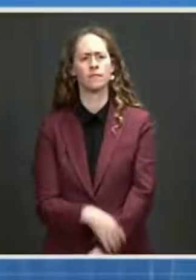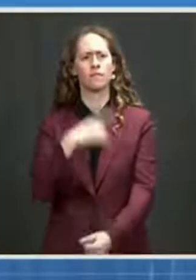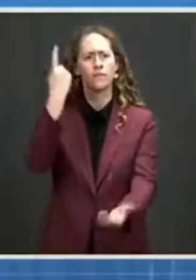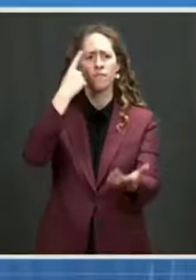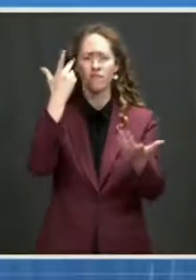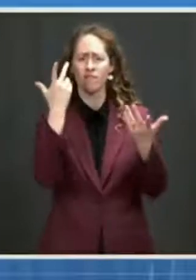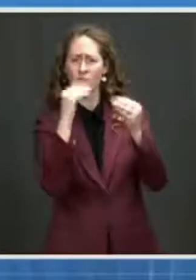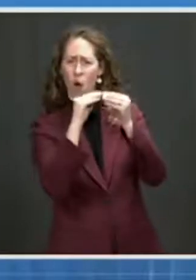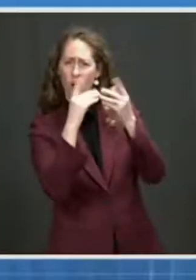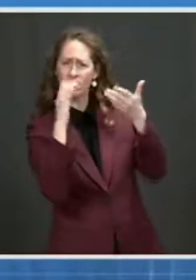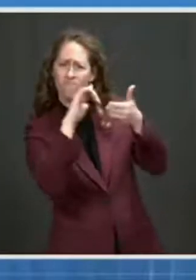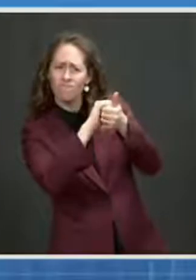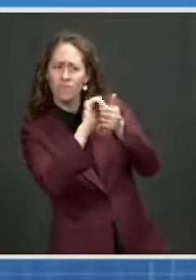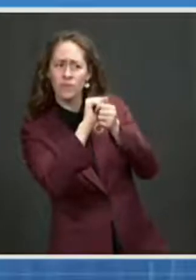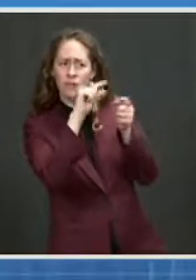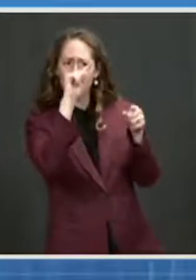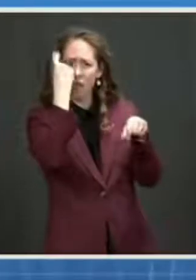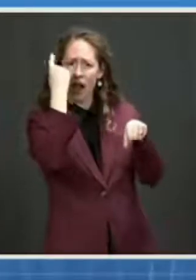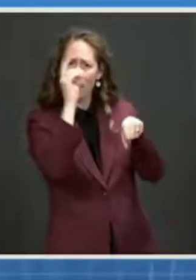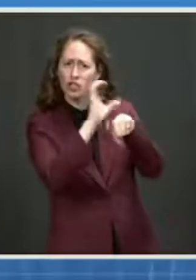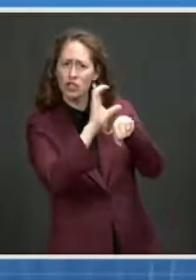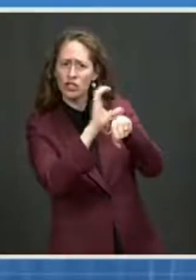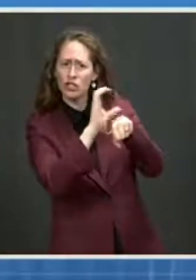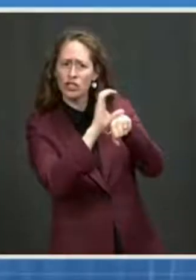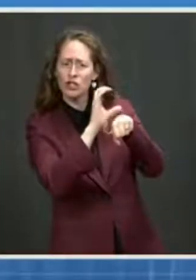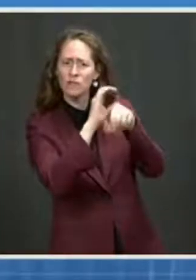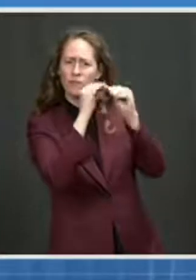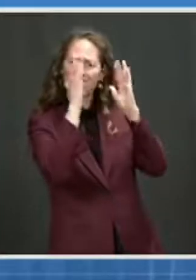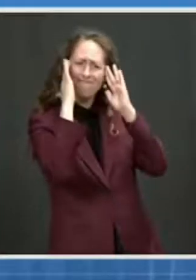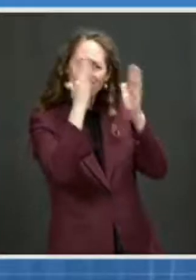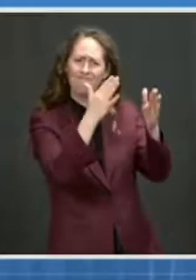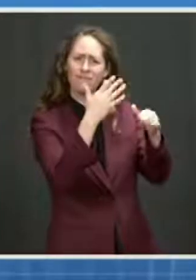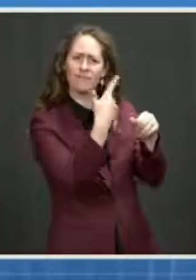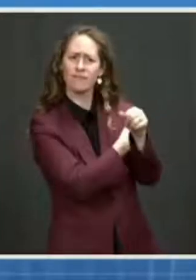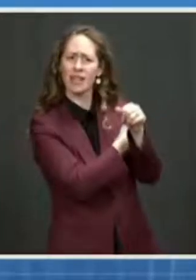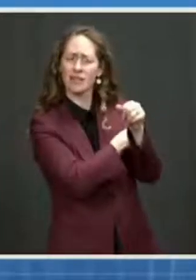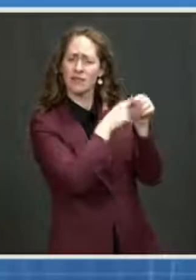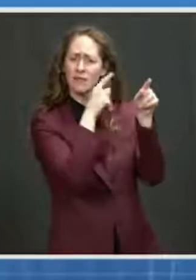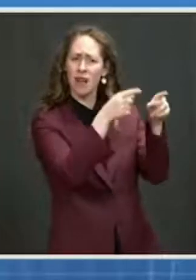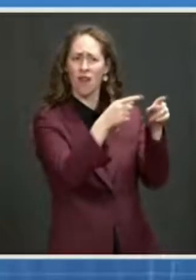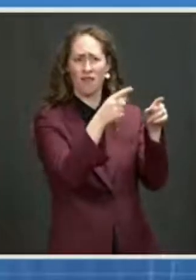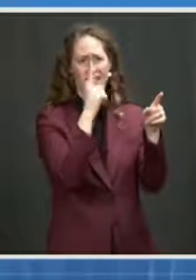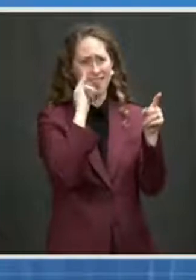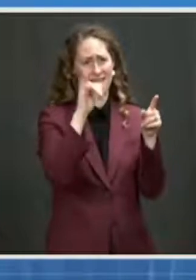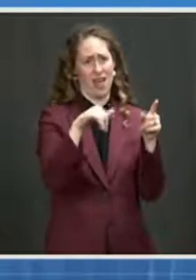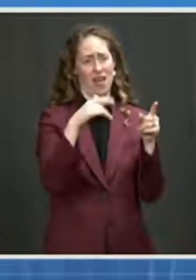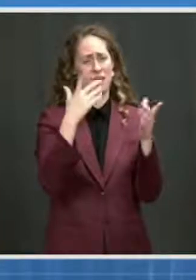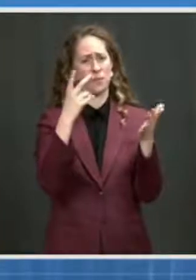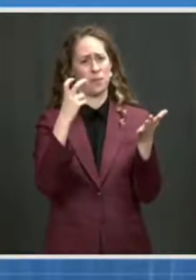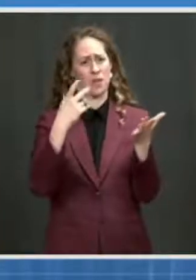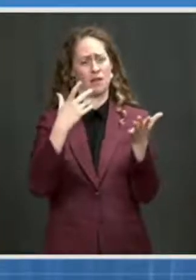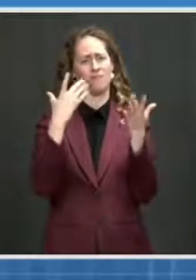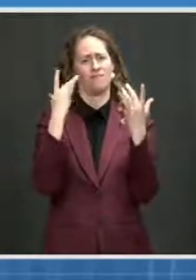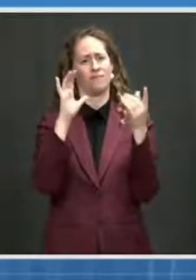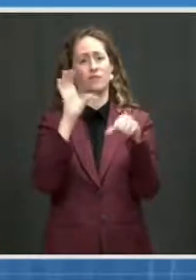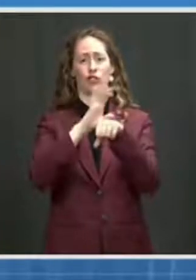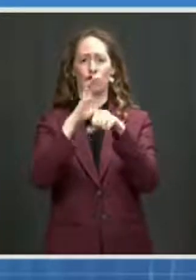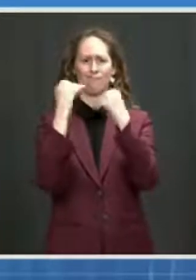on-site vaccination, since that's also a center organization within Black communities?